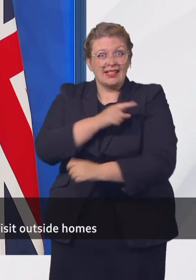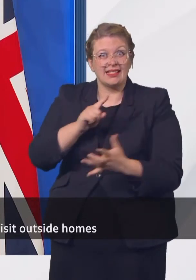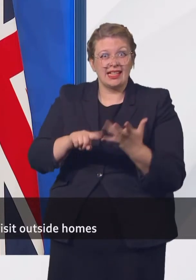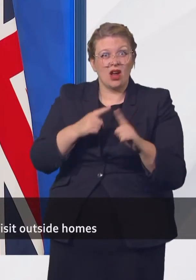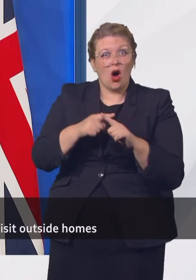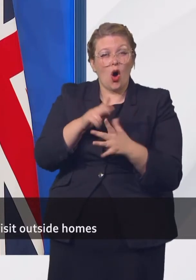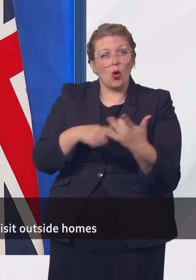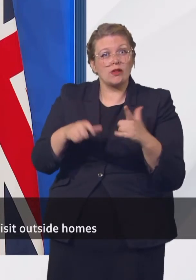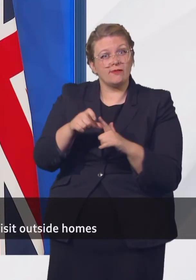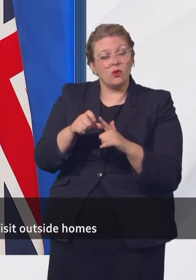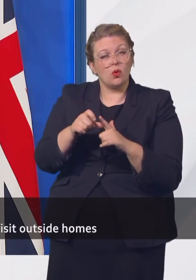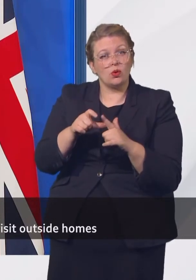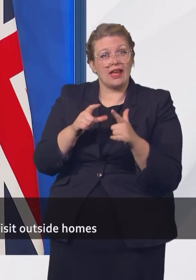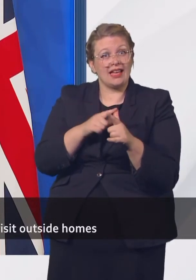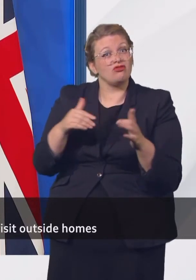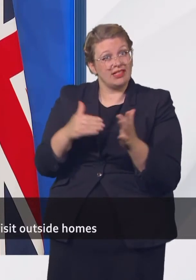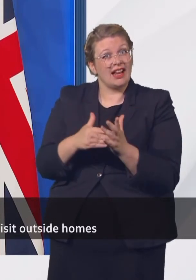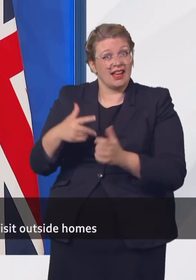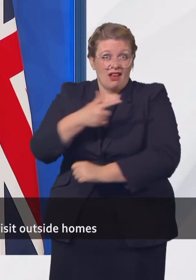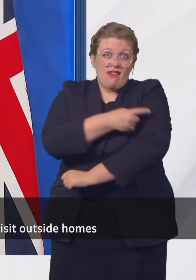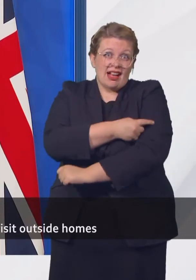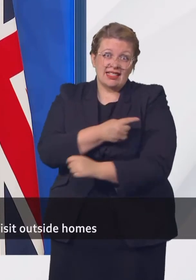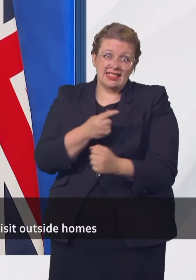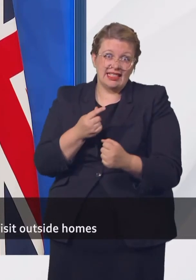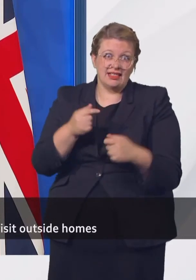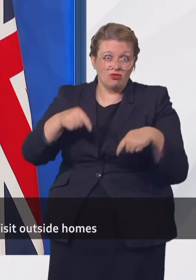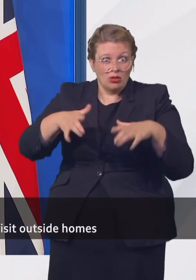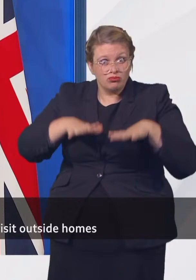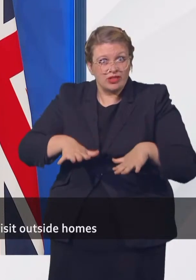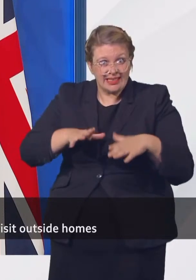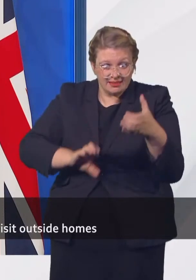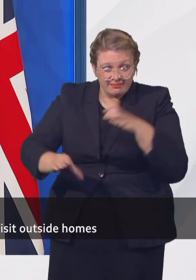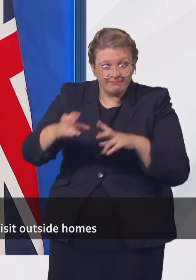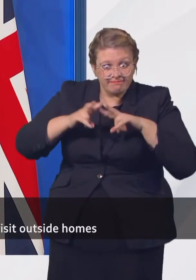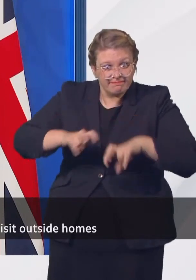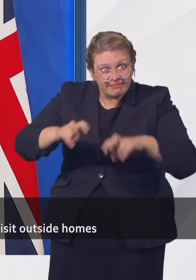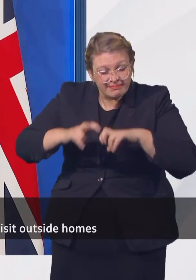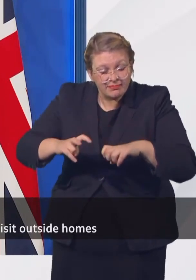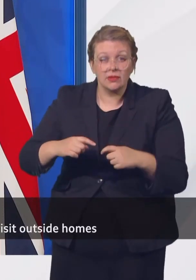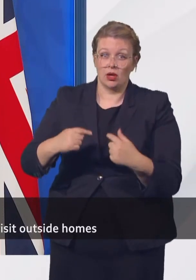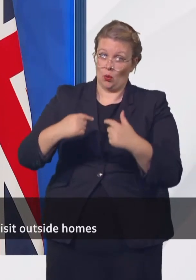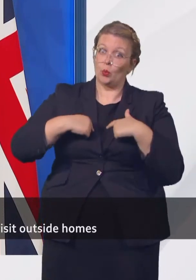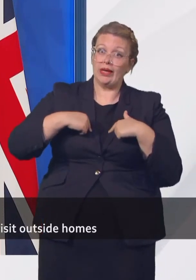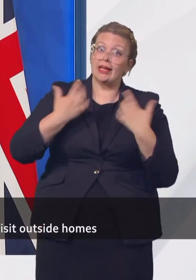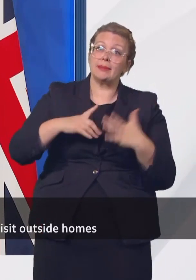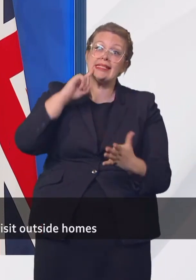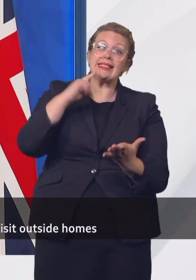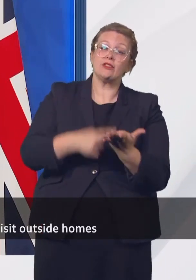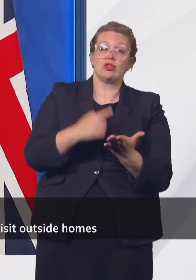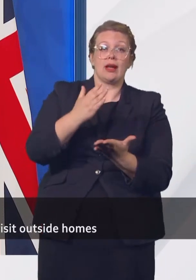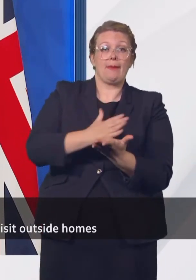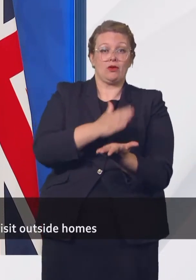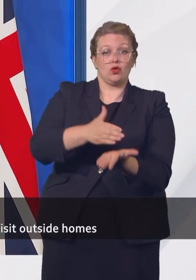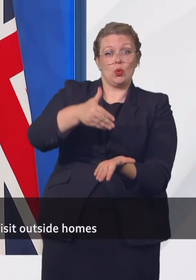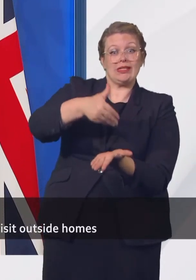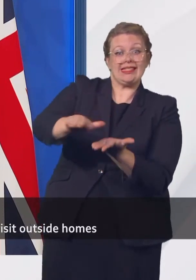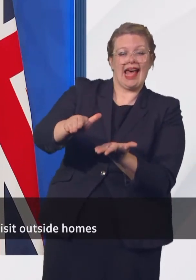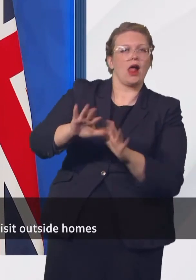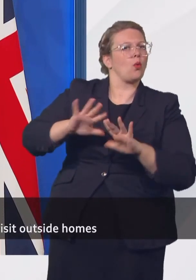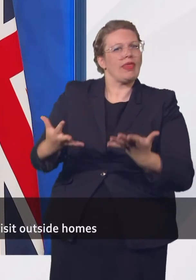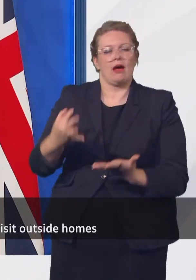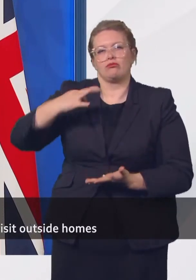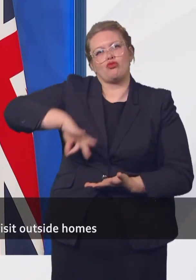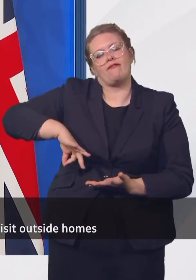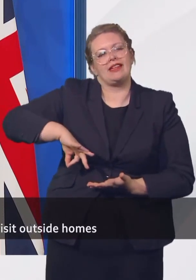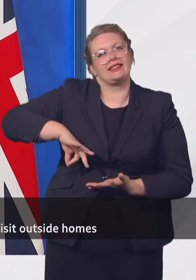vaccine, and in particular, the decision to ensure that it's provided at cost without any charge